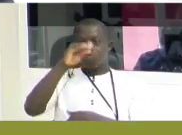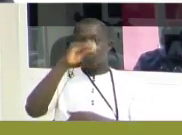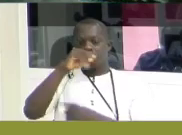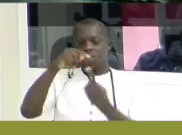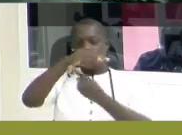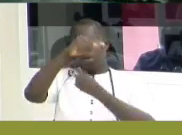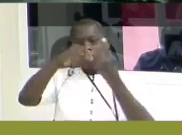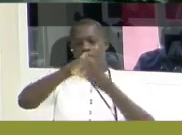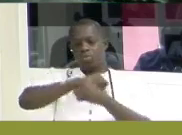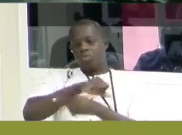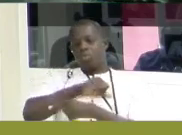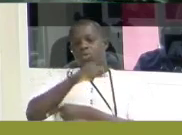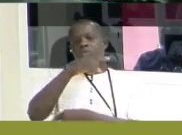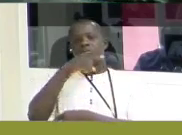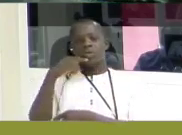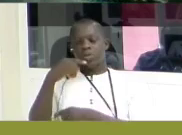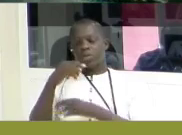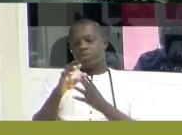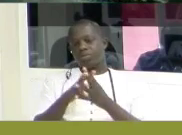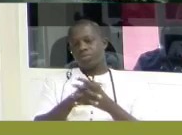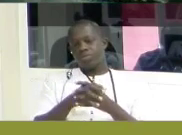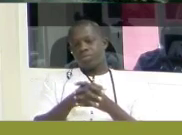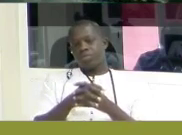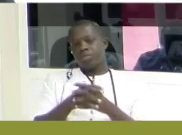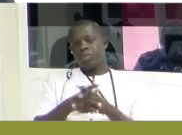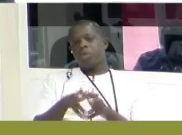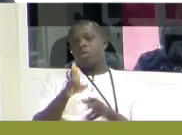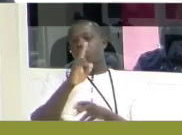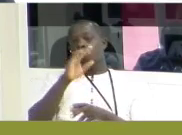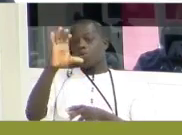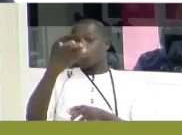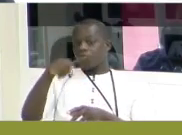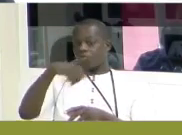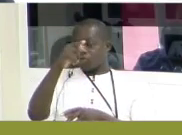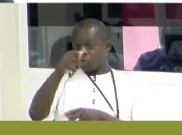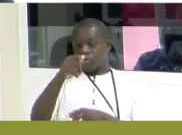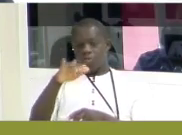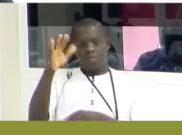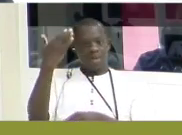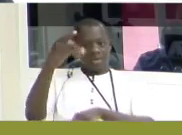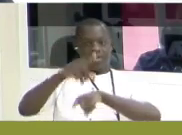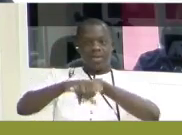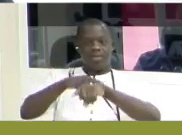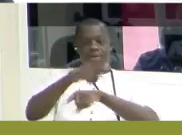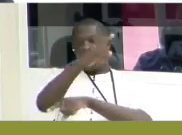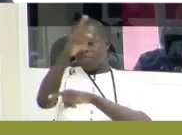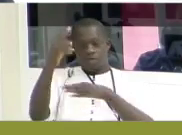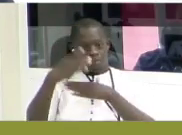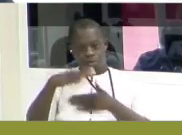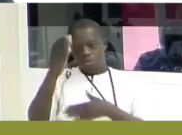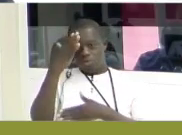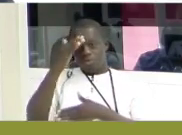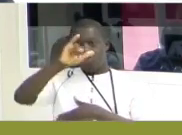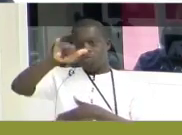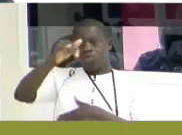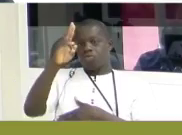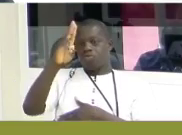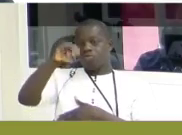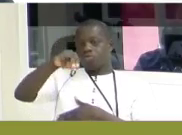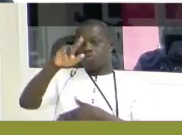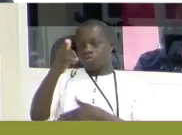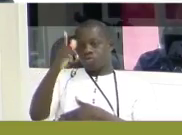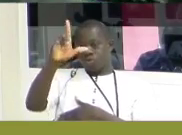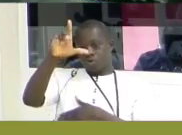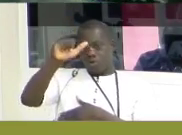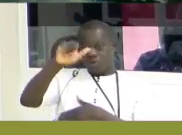And who would come for you, in your opinion? At that time, it was the junglers. Everybody knows the famous junglers. So you were scared